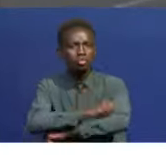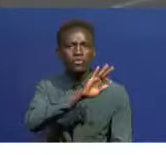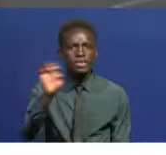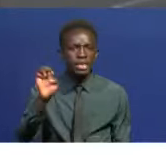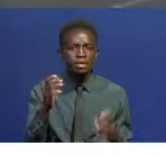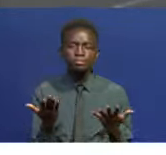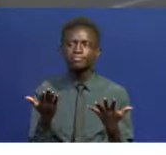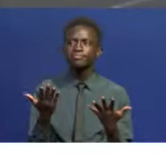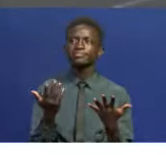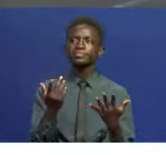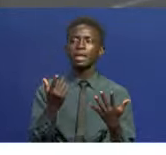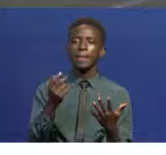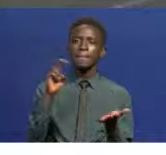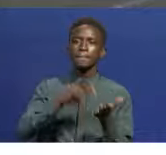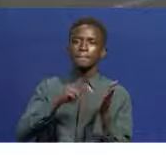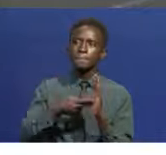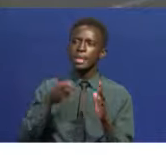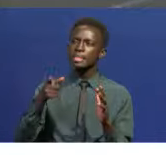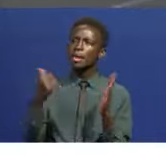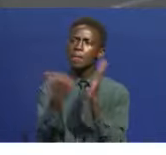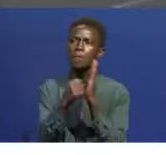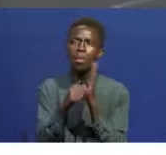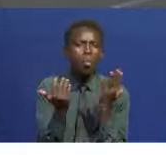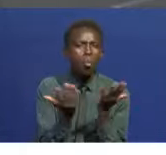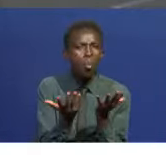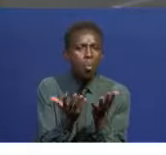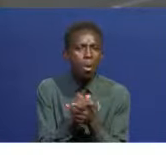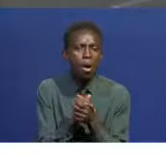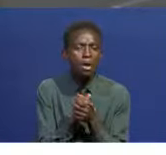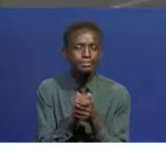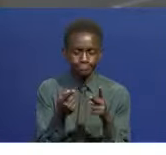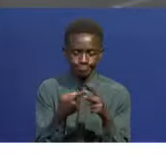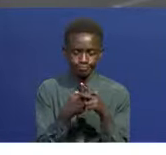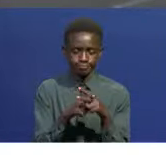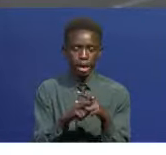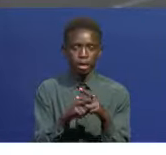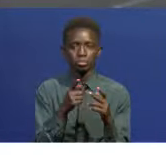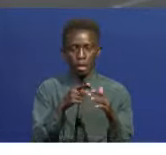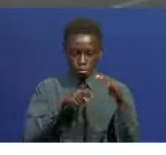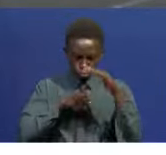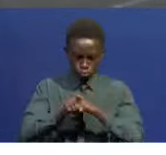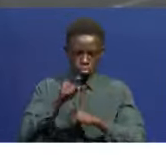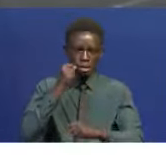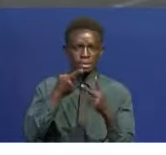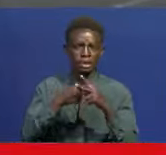Therefore, the issue is entry point. Nairobi is 30,